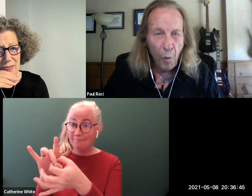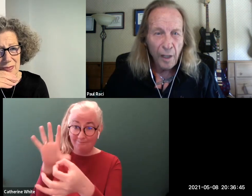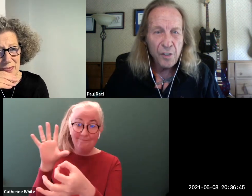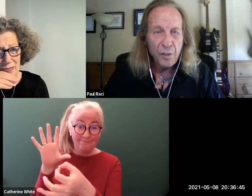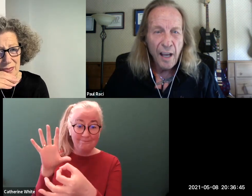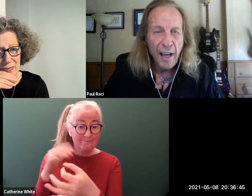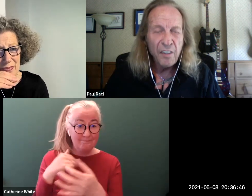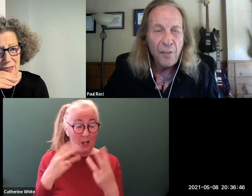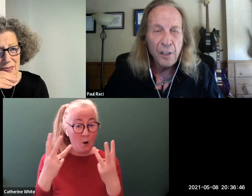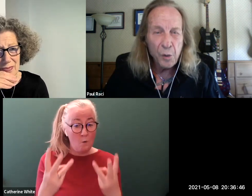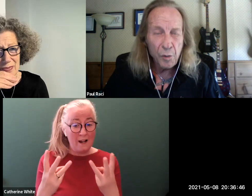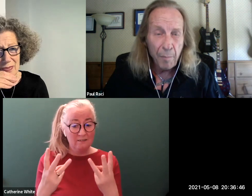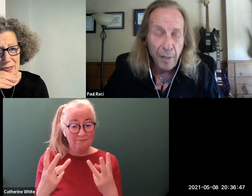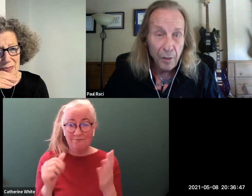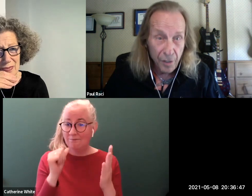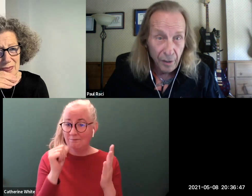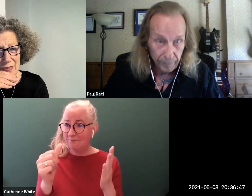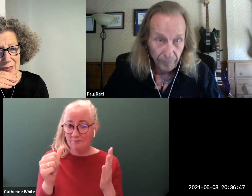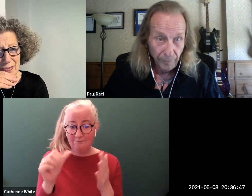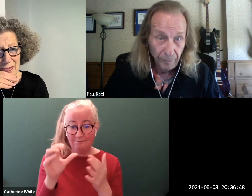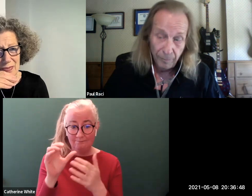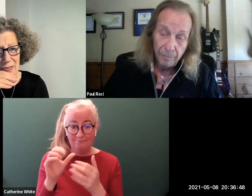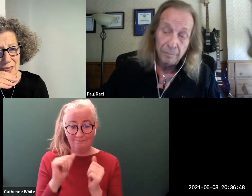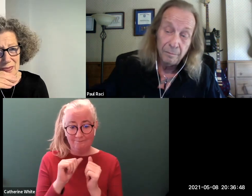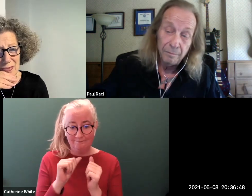I wanted to have nothing to do with my parents.